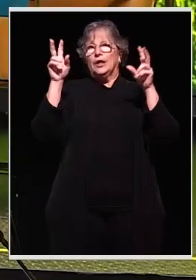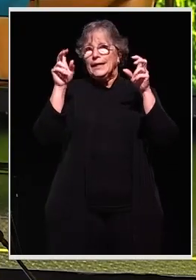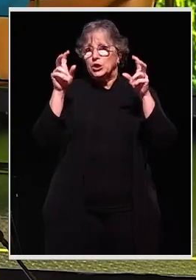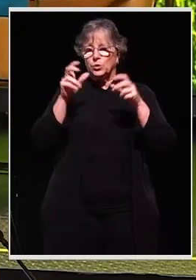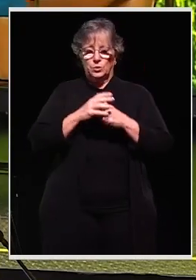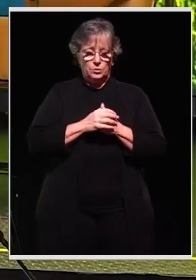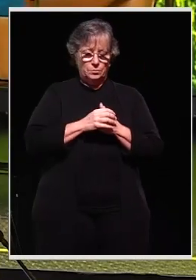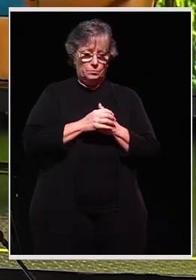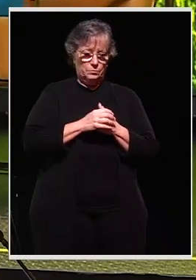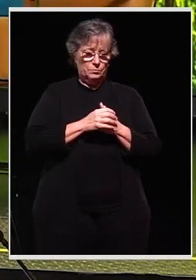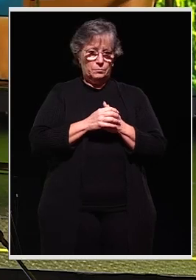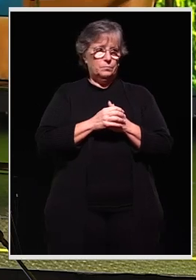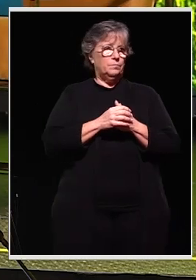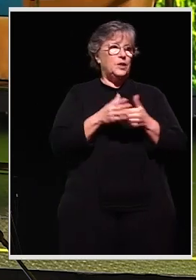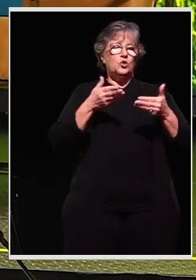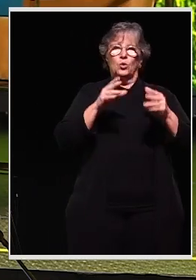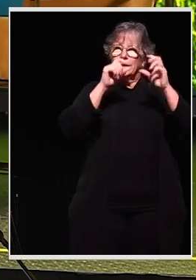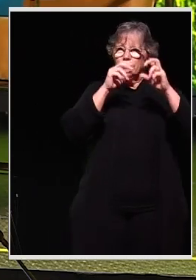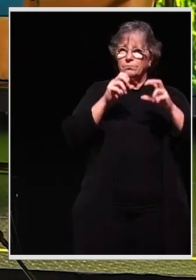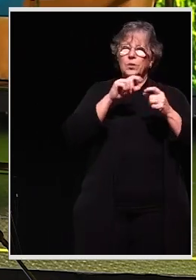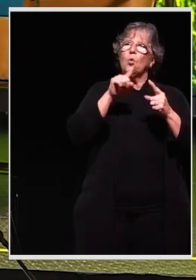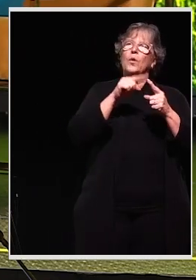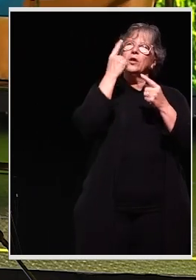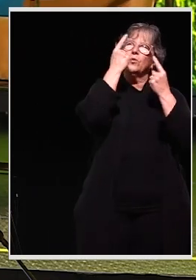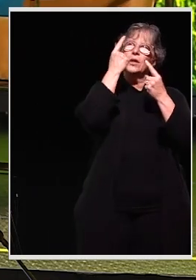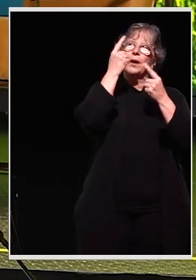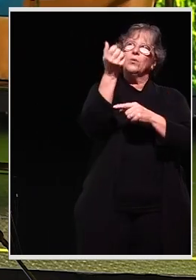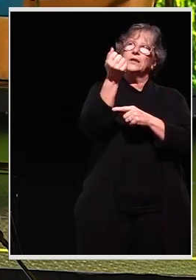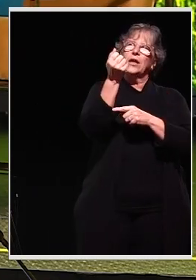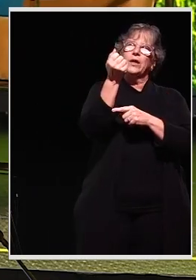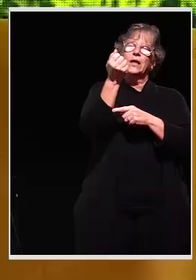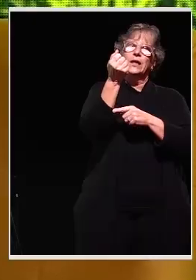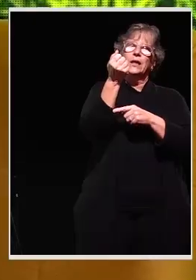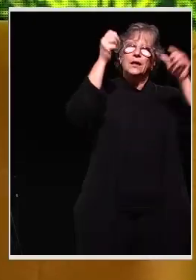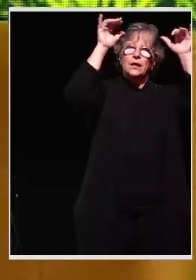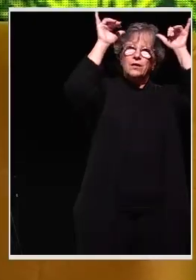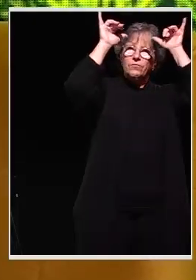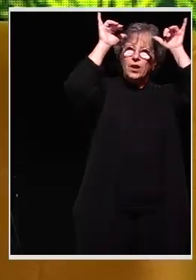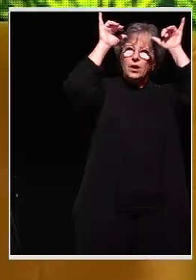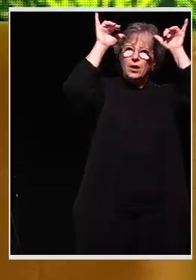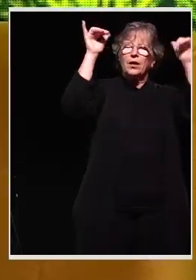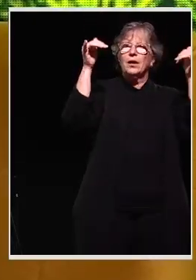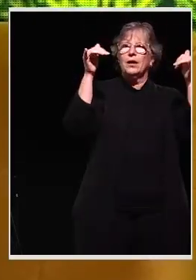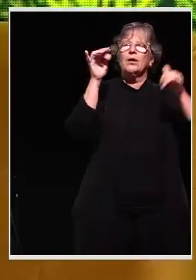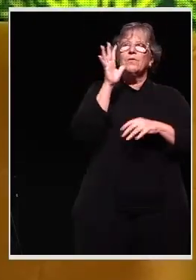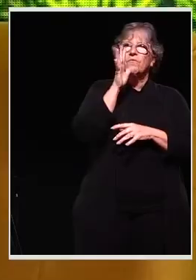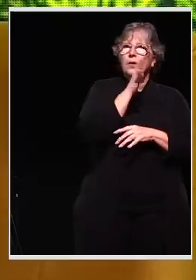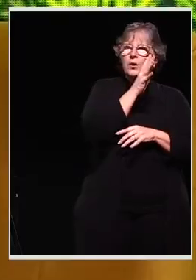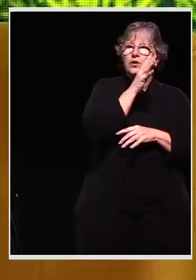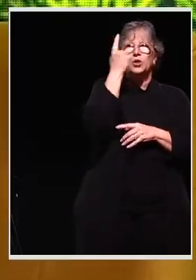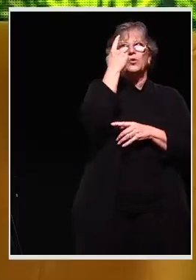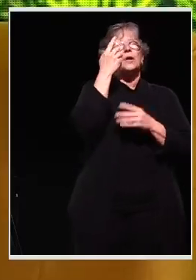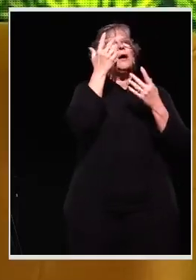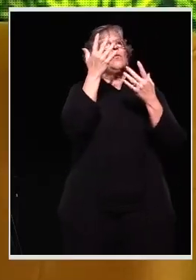So let's dig in. When you think of dairy farmers and dairy farms, you think of a lot of wonderful things